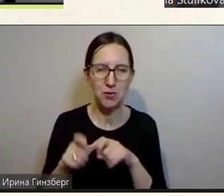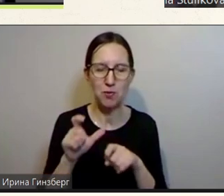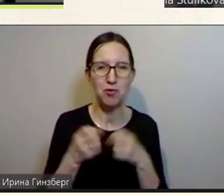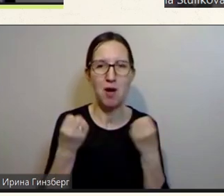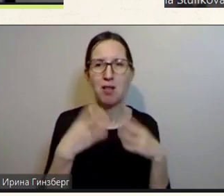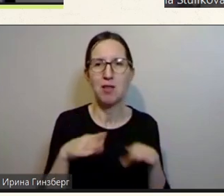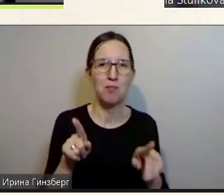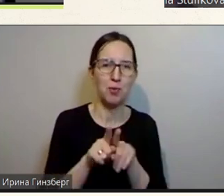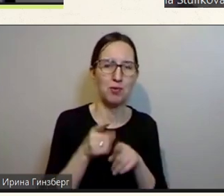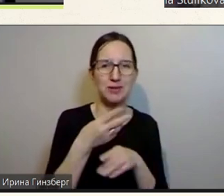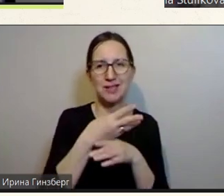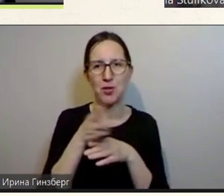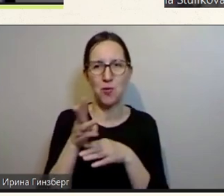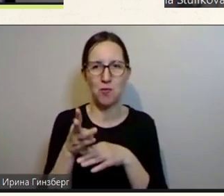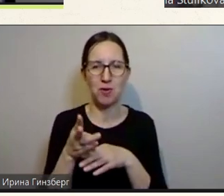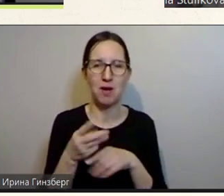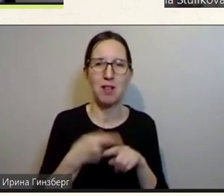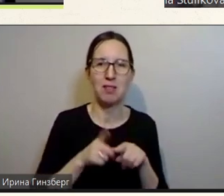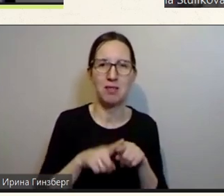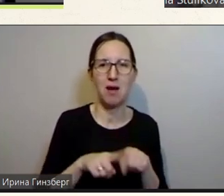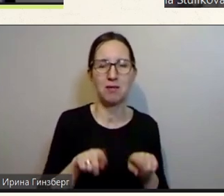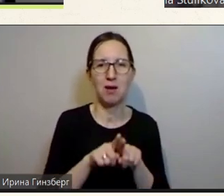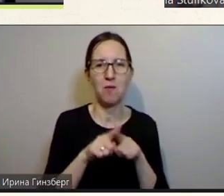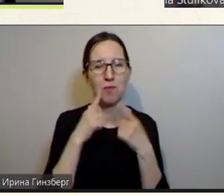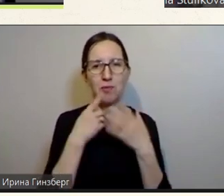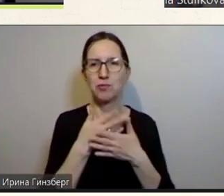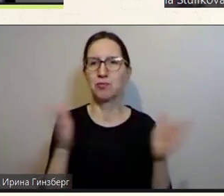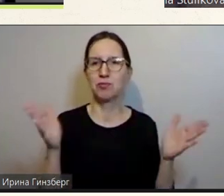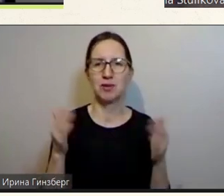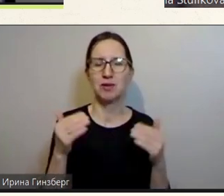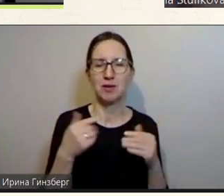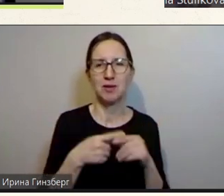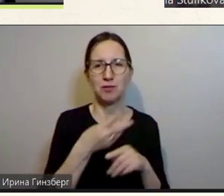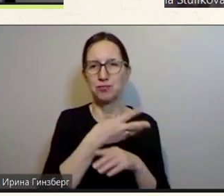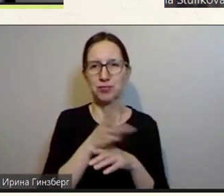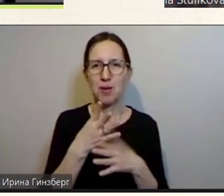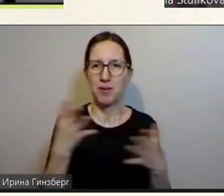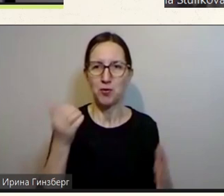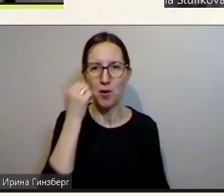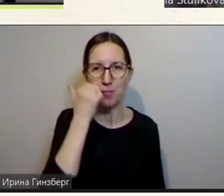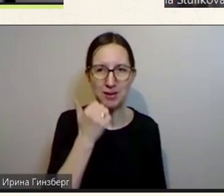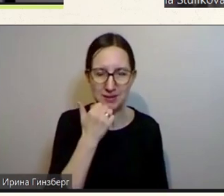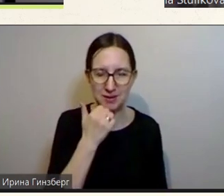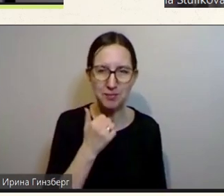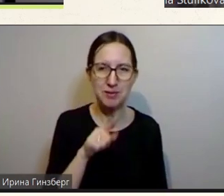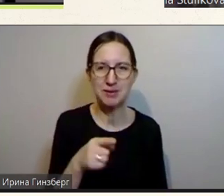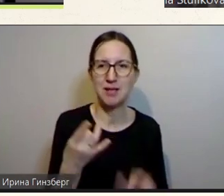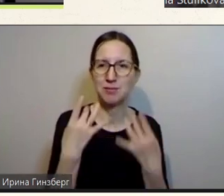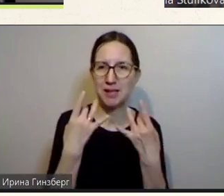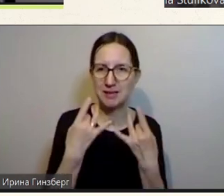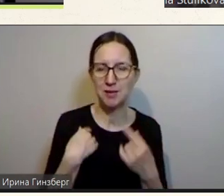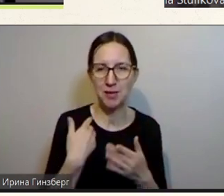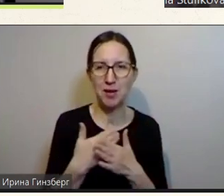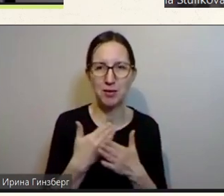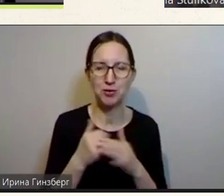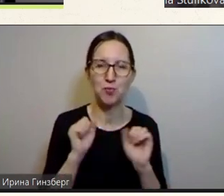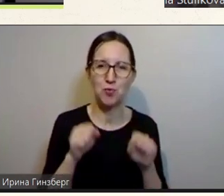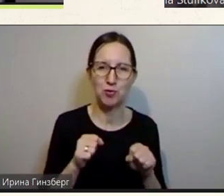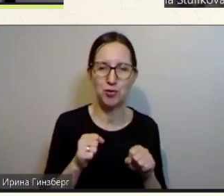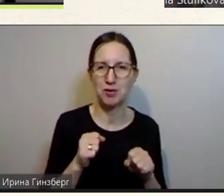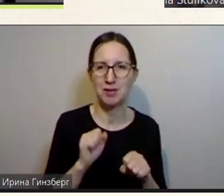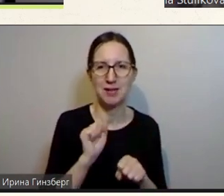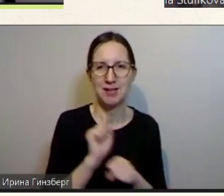technological production process, not at all like an artist in the open air. So thank you very much for this